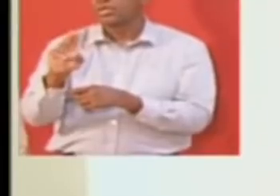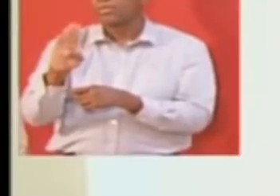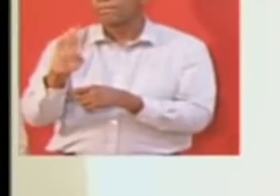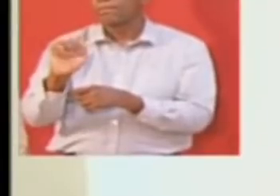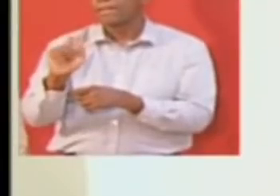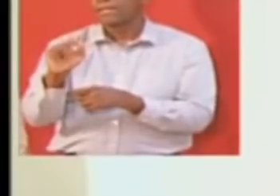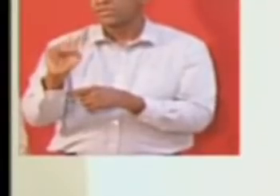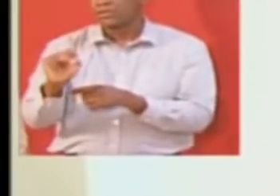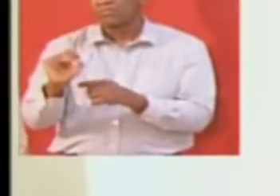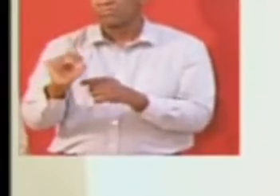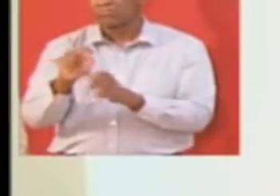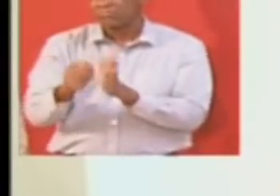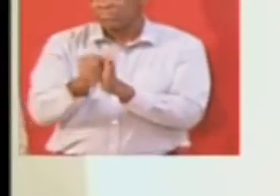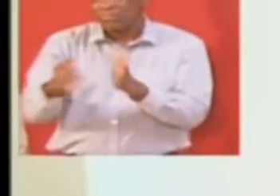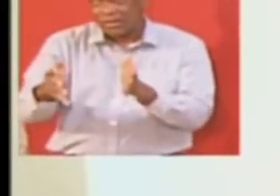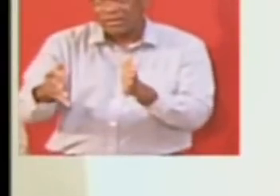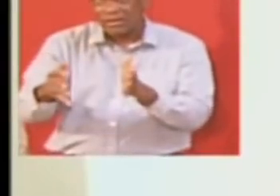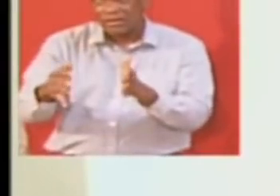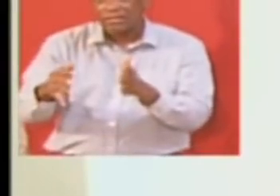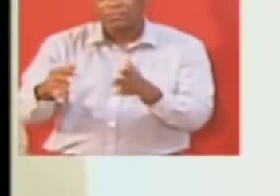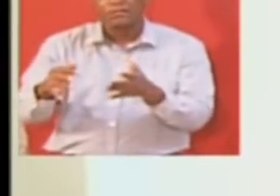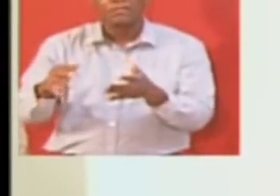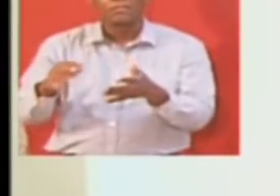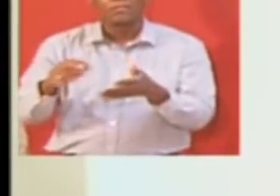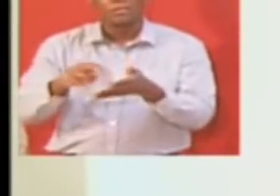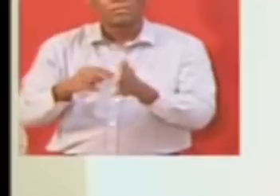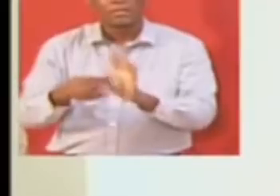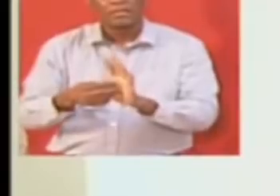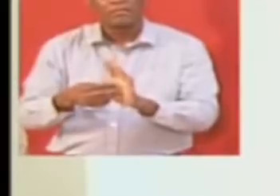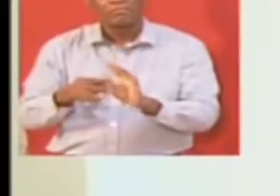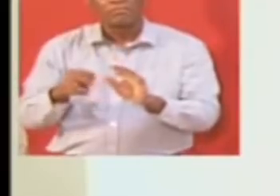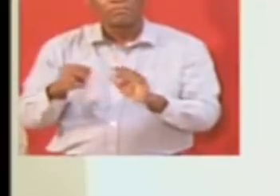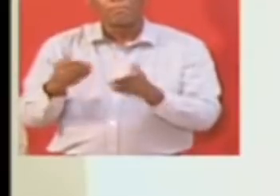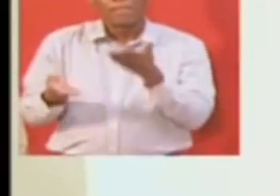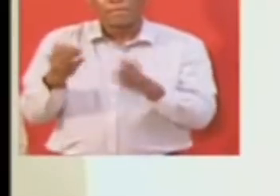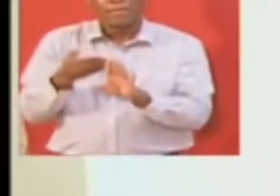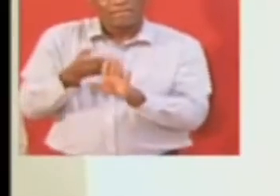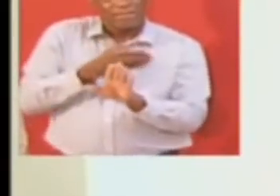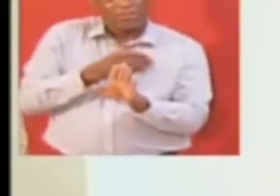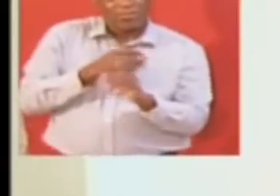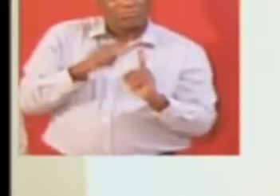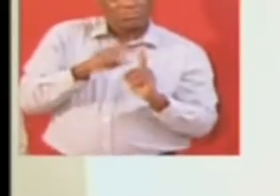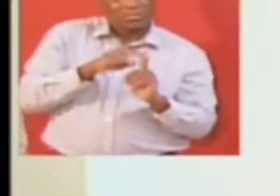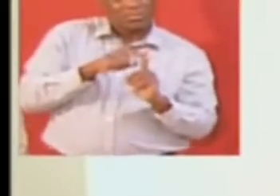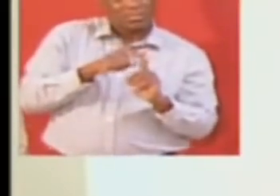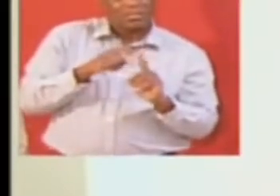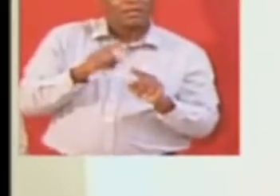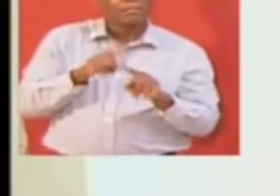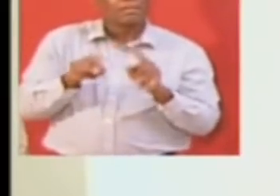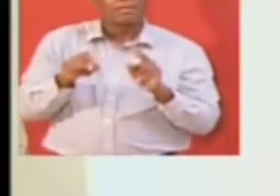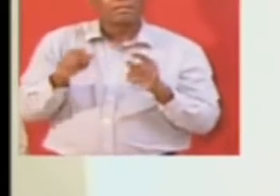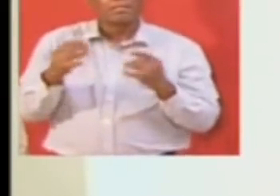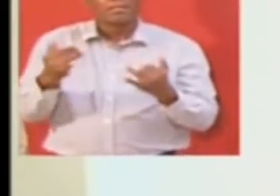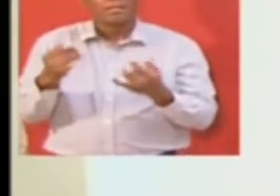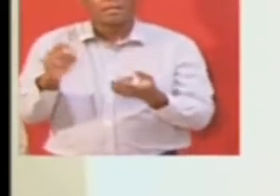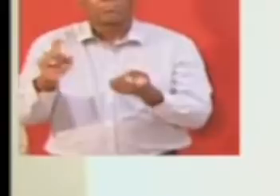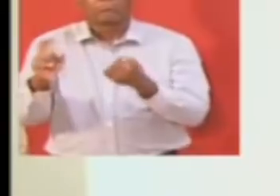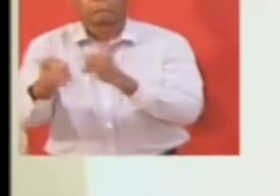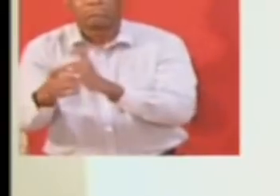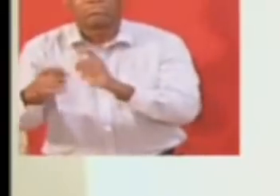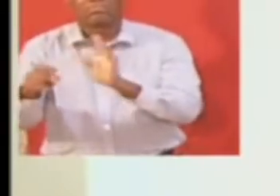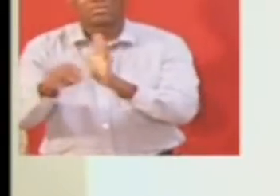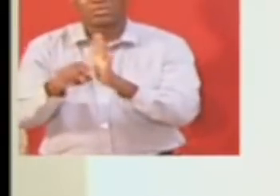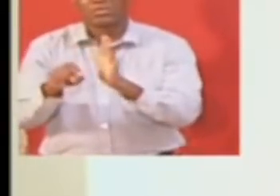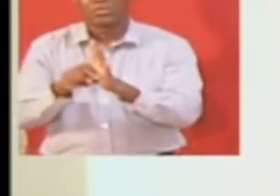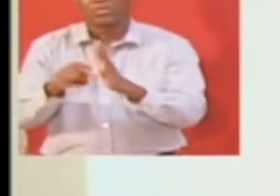country that you arrived at, you have a big problem now because the person who was positive had been circulating. So all of